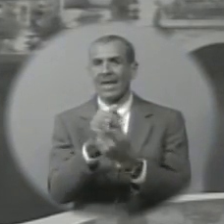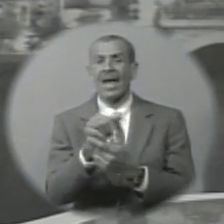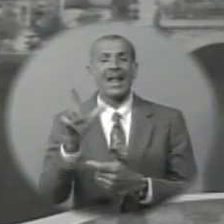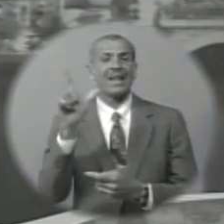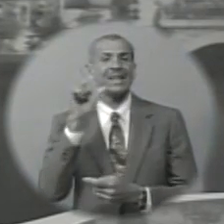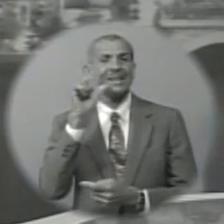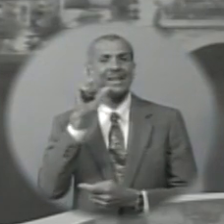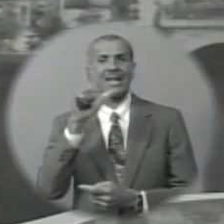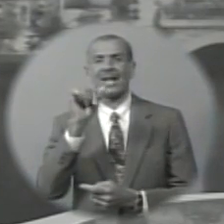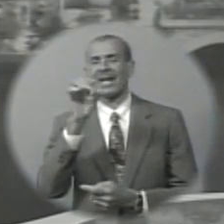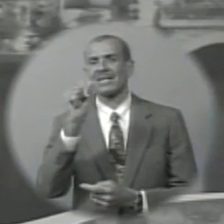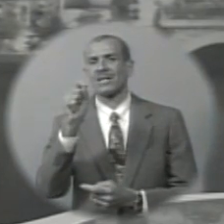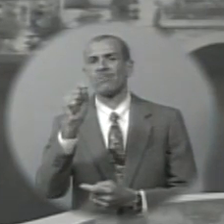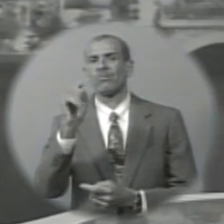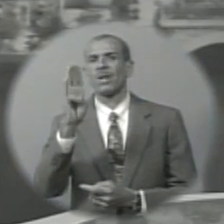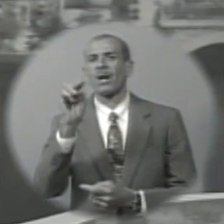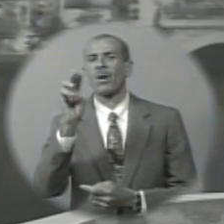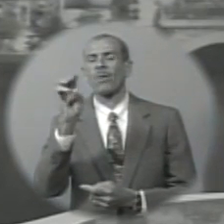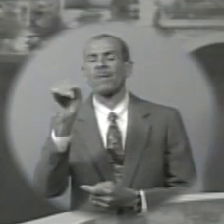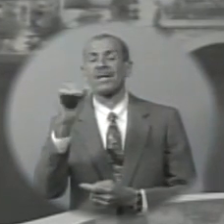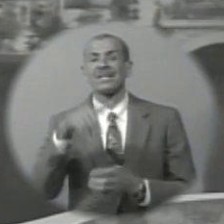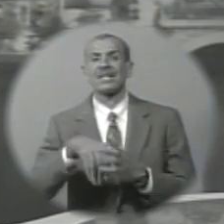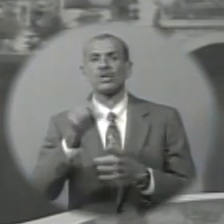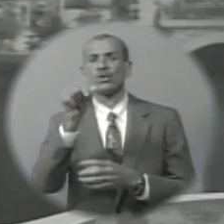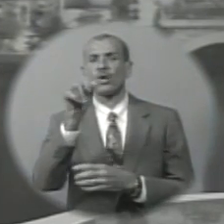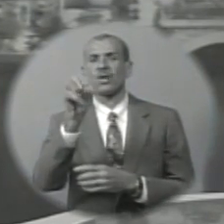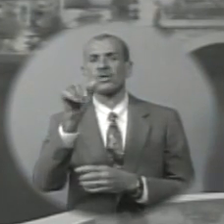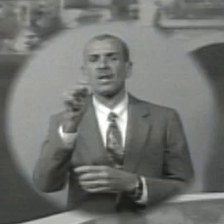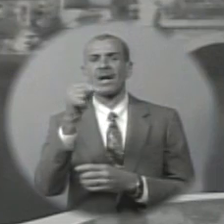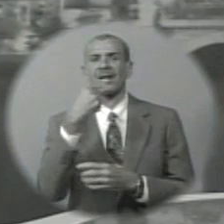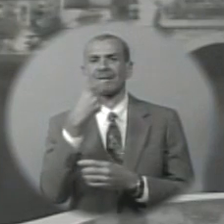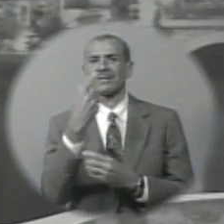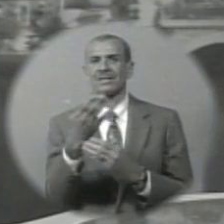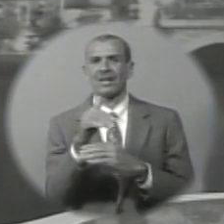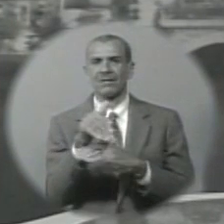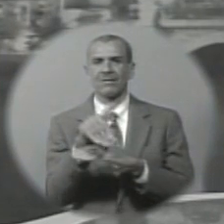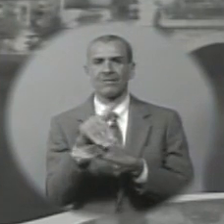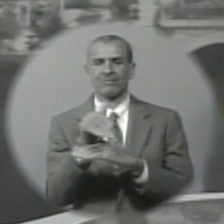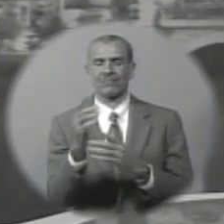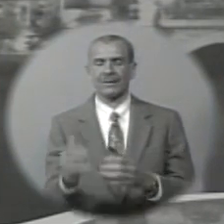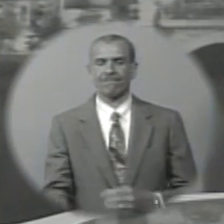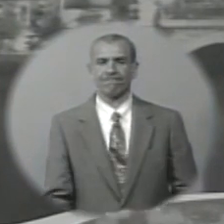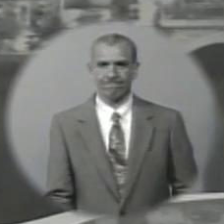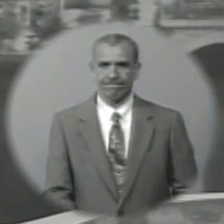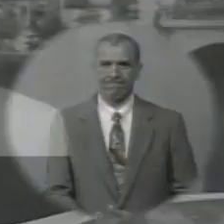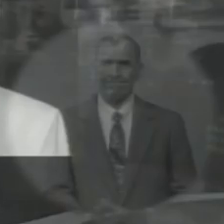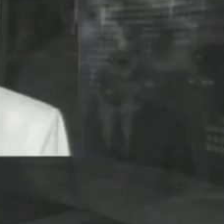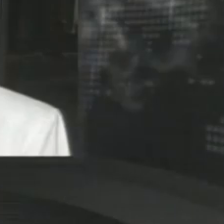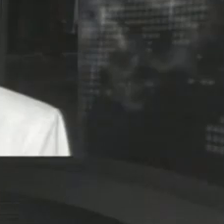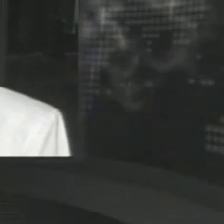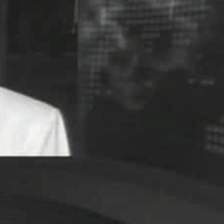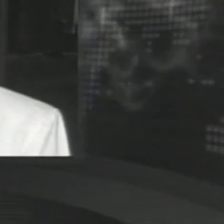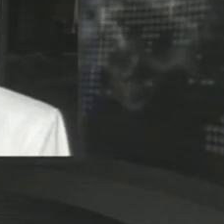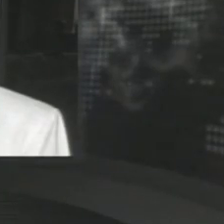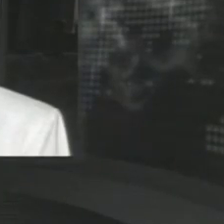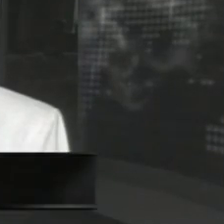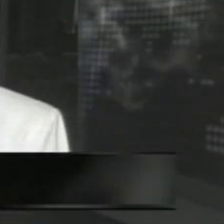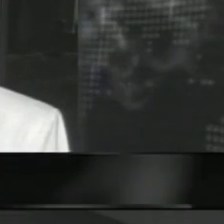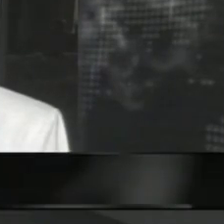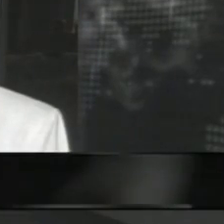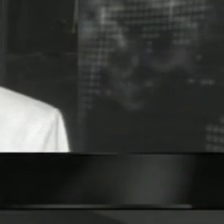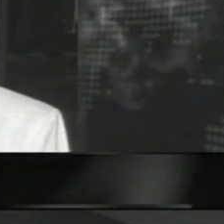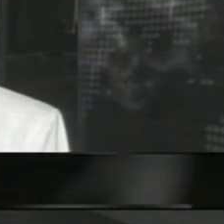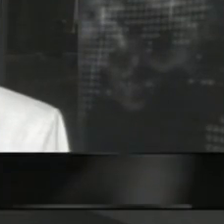Broom is in Georgetown and joins us live. Lisa, good evening. Good evening, Lisa. Well, as you said,